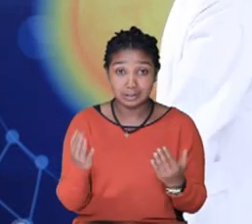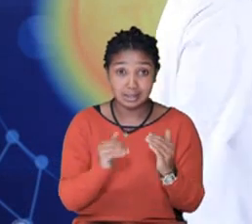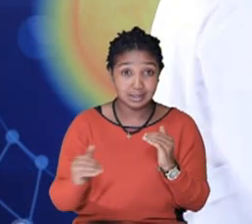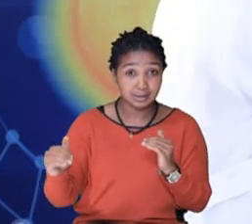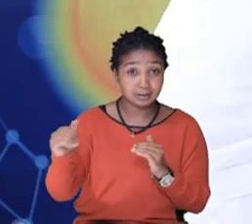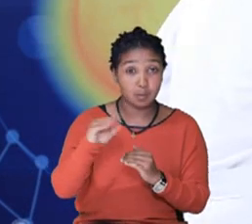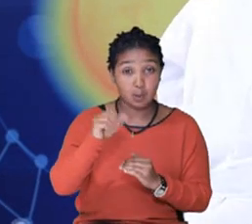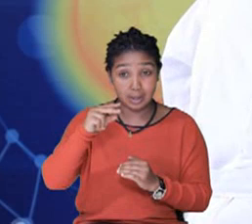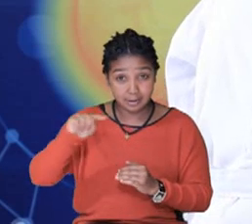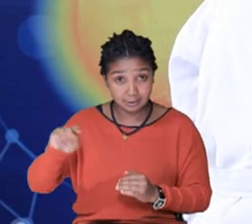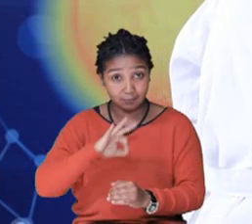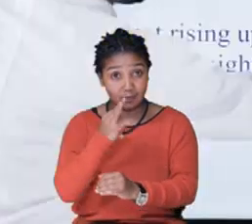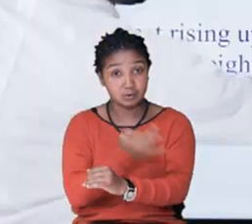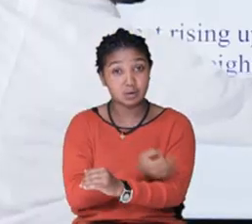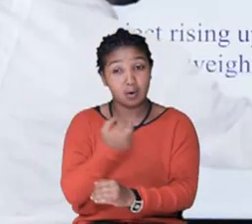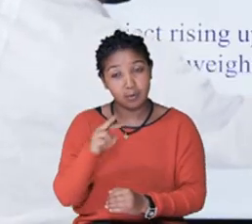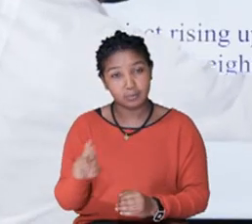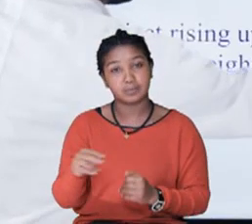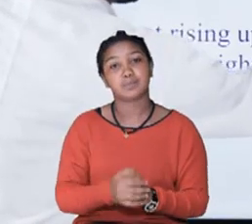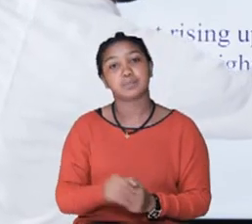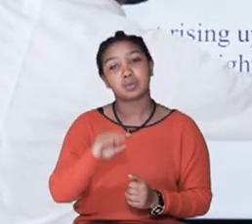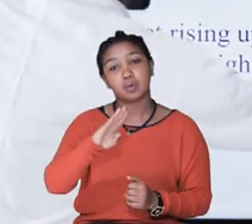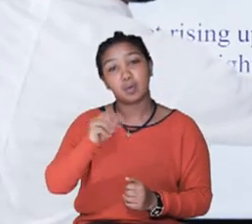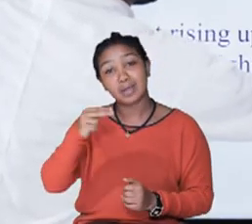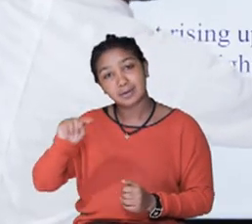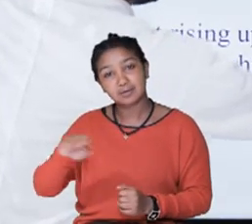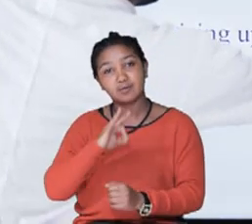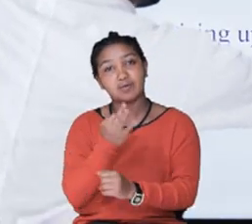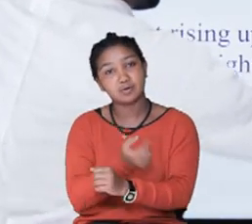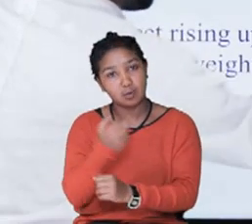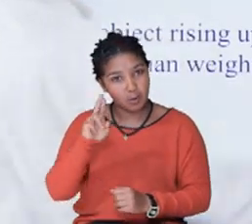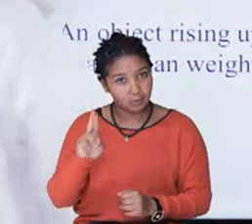2, buoyant force, or